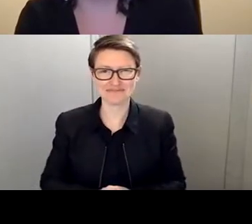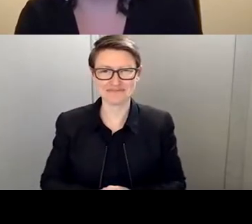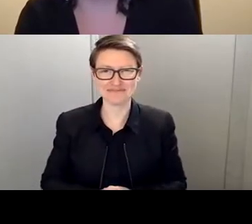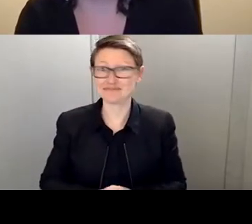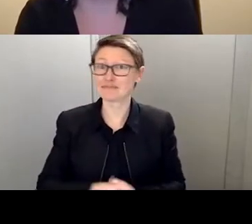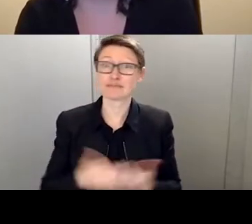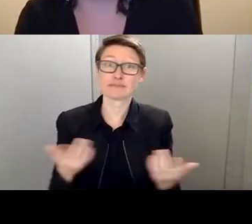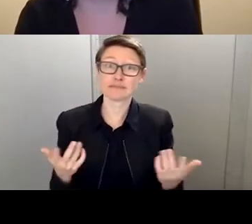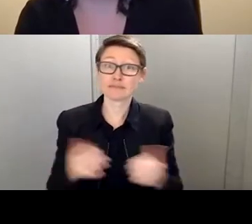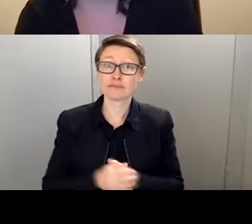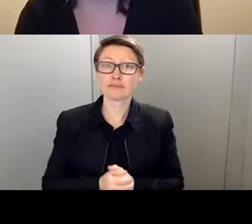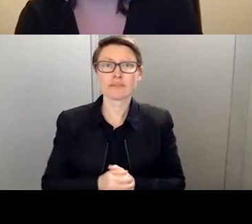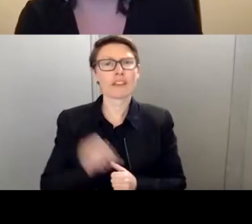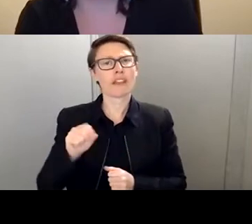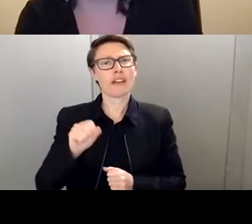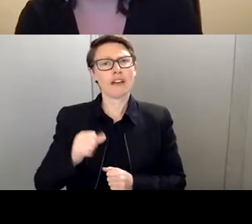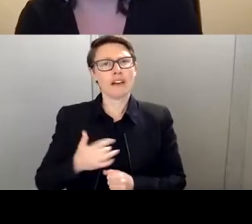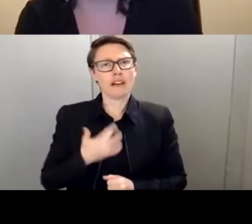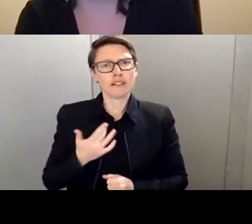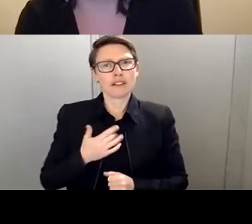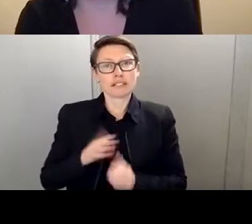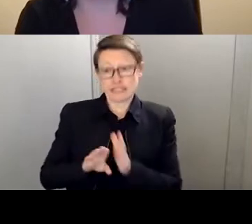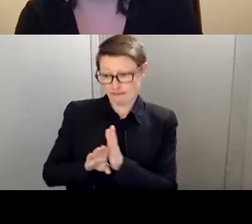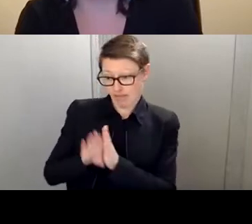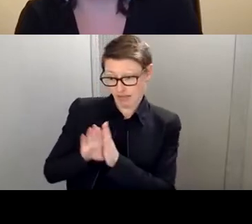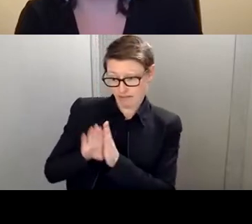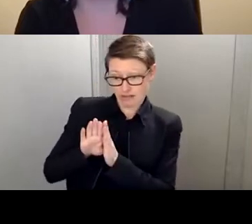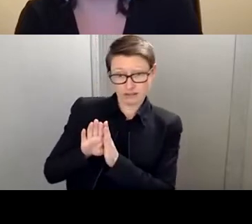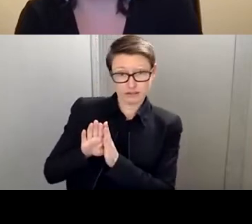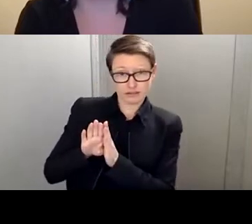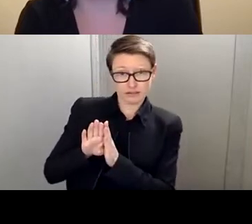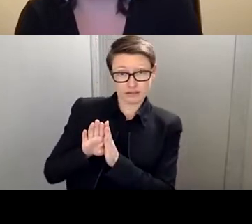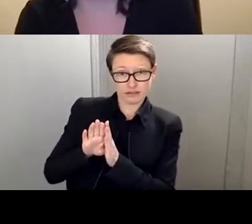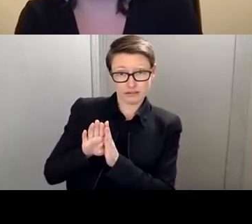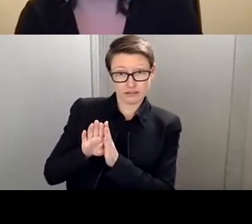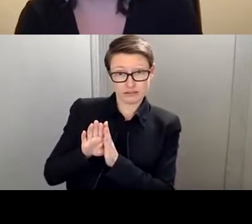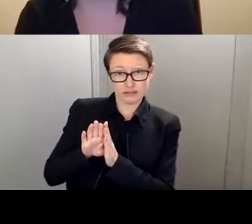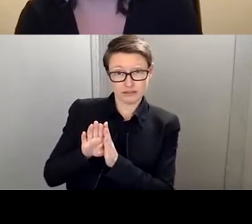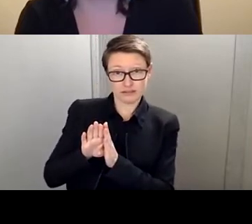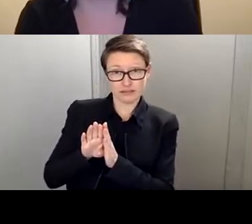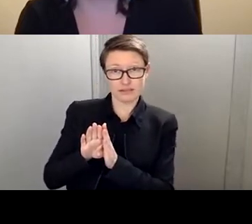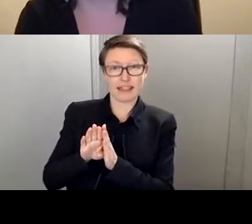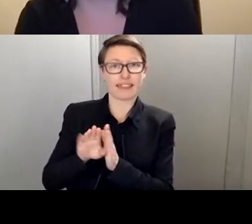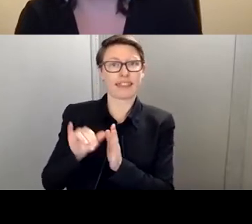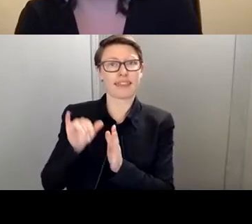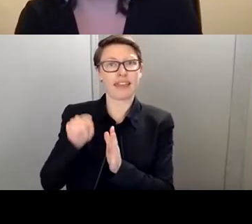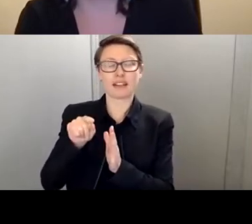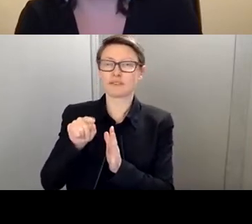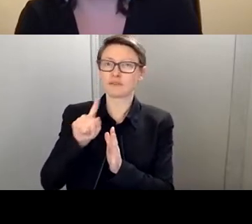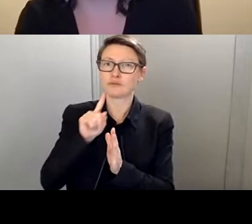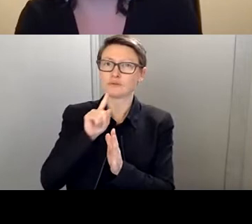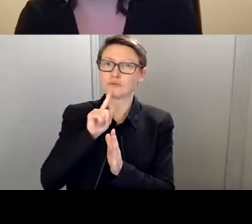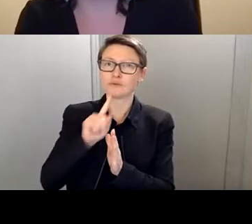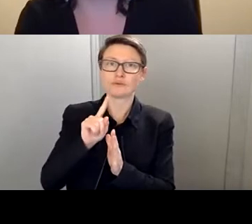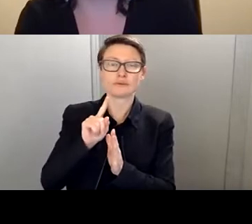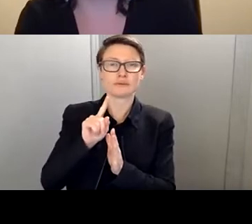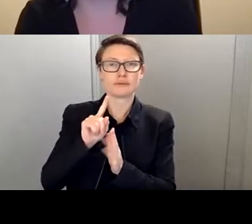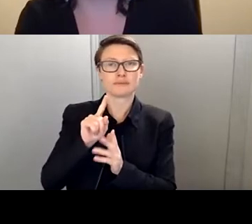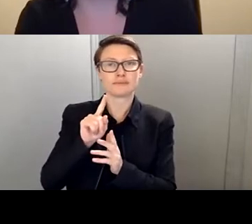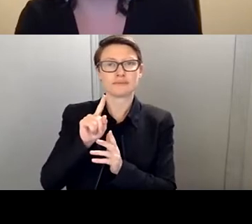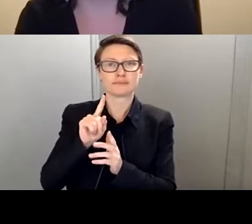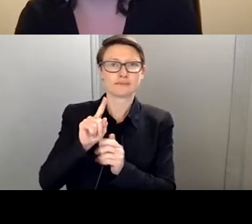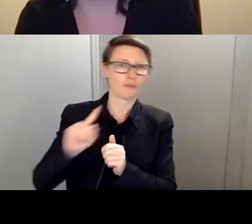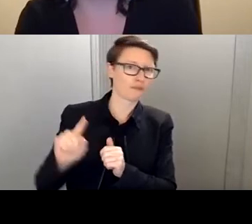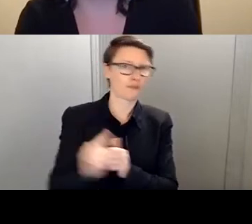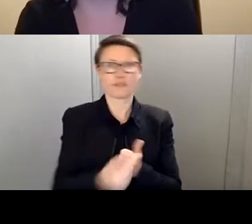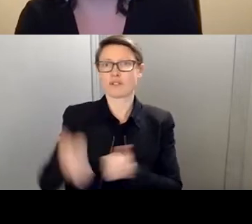Yeah, I think development is in many ways the tip of the spear when it comes to what ends